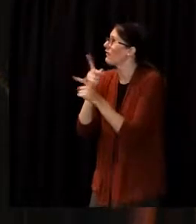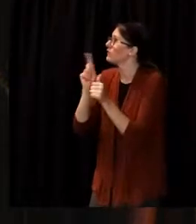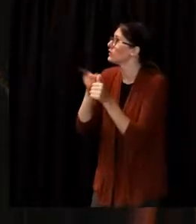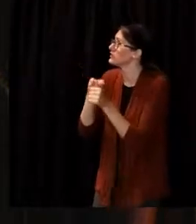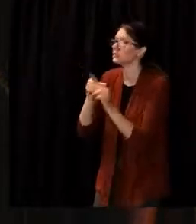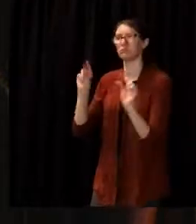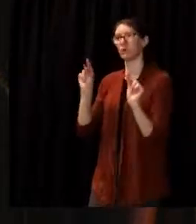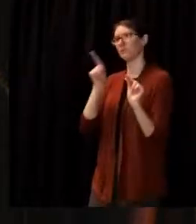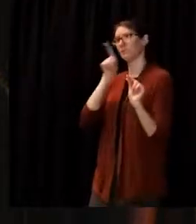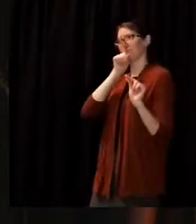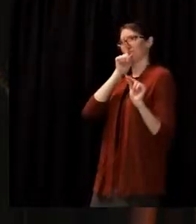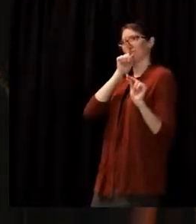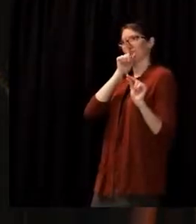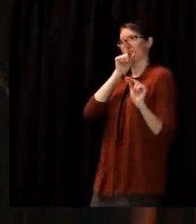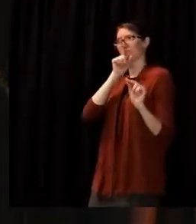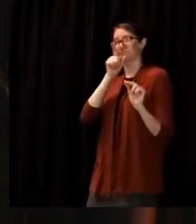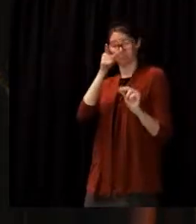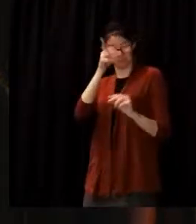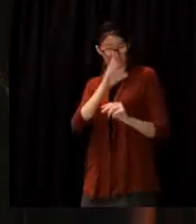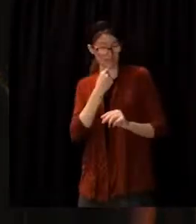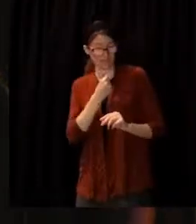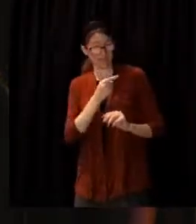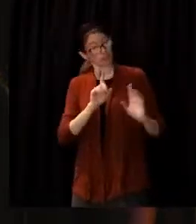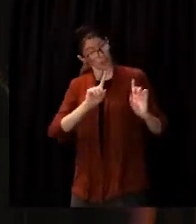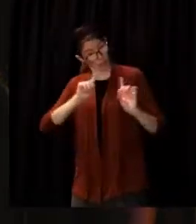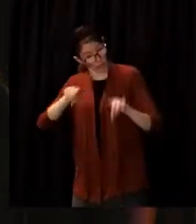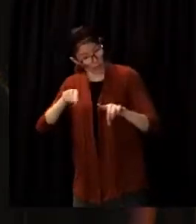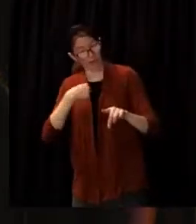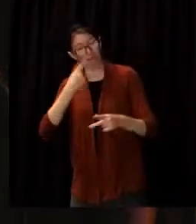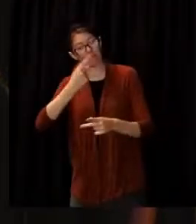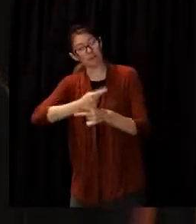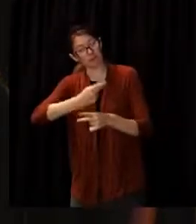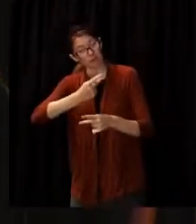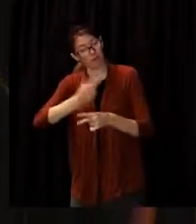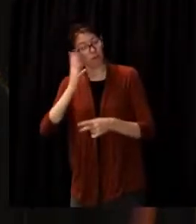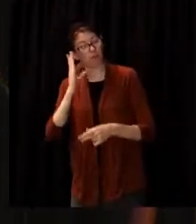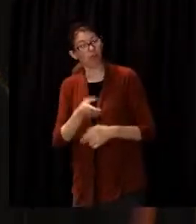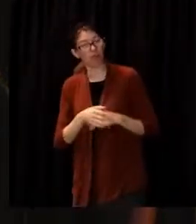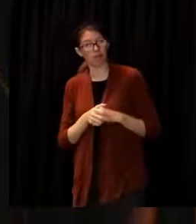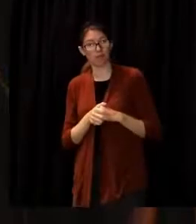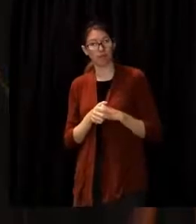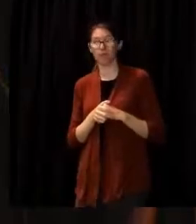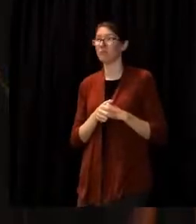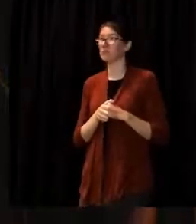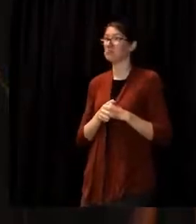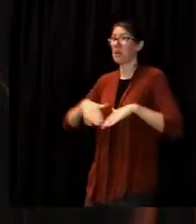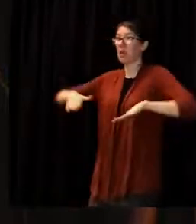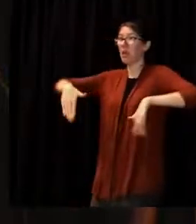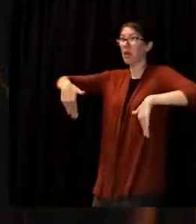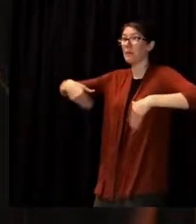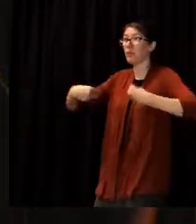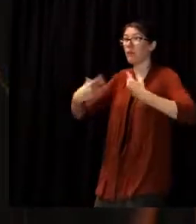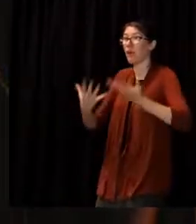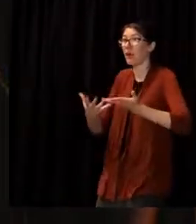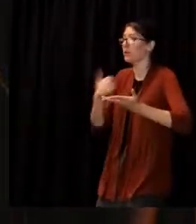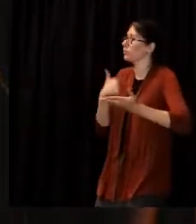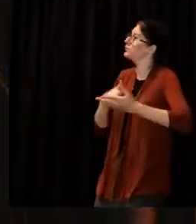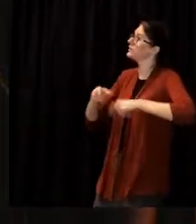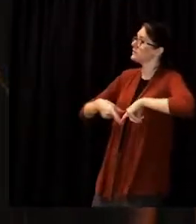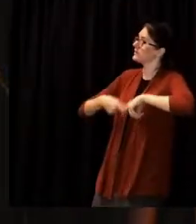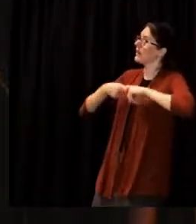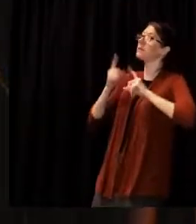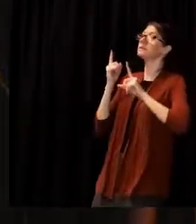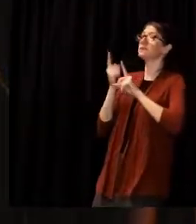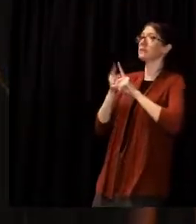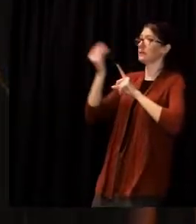you as you go. He's going to do that with us as well. And where he hasn't provided, then we'll stop until he